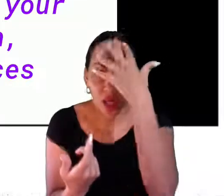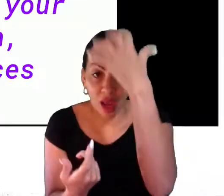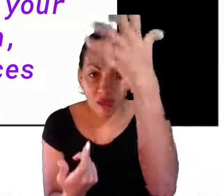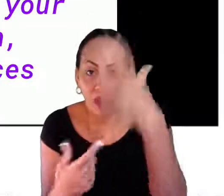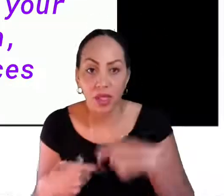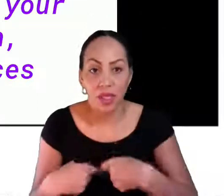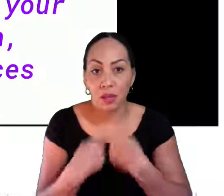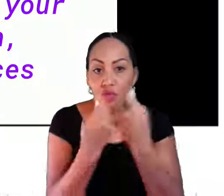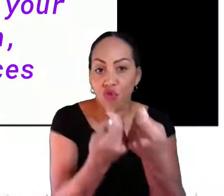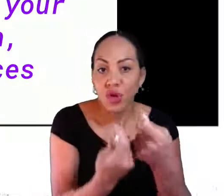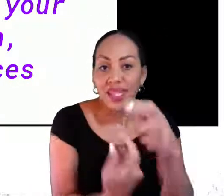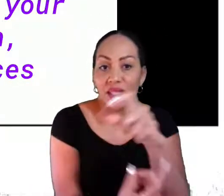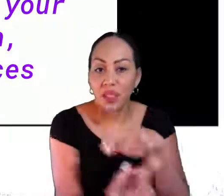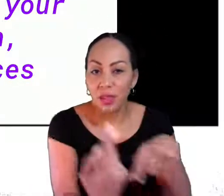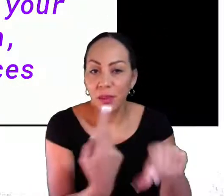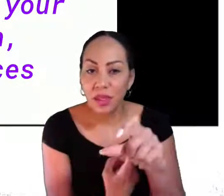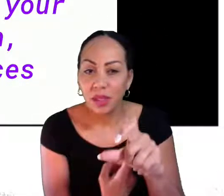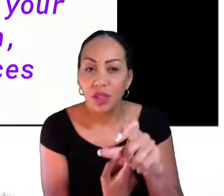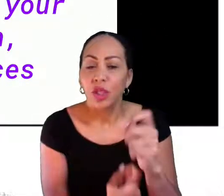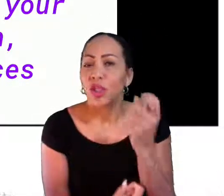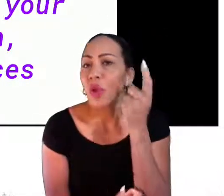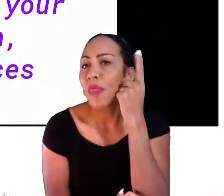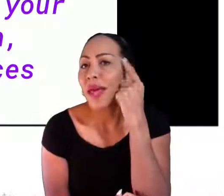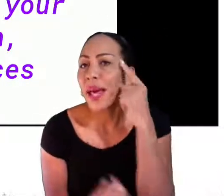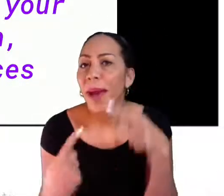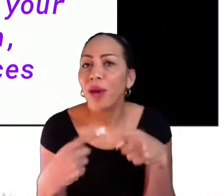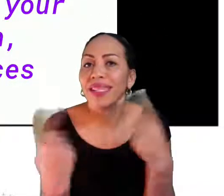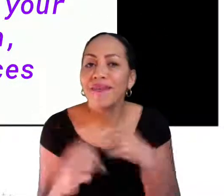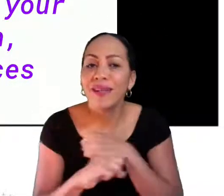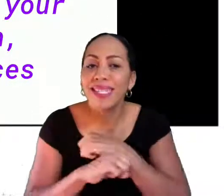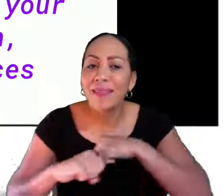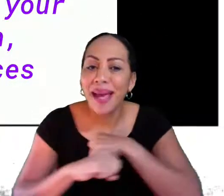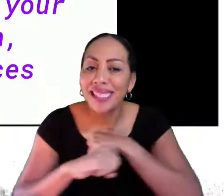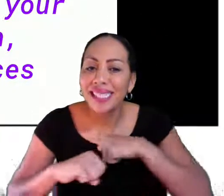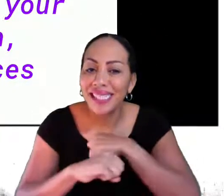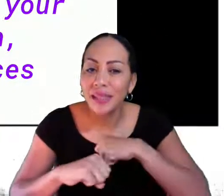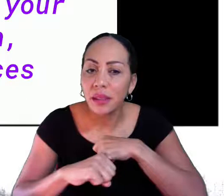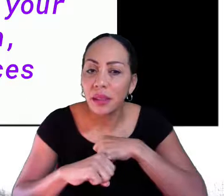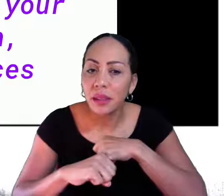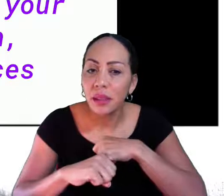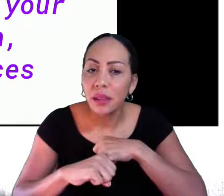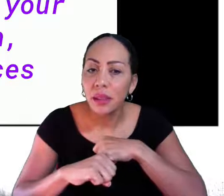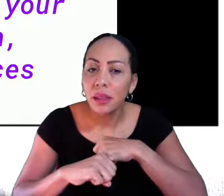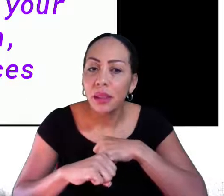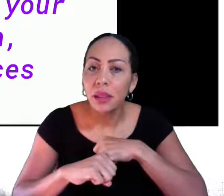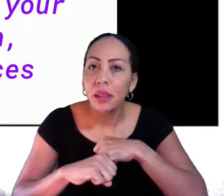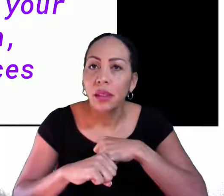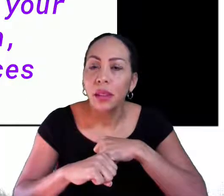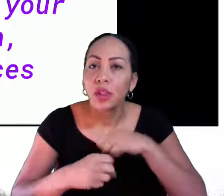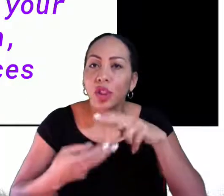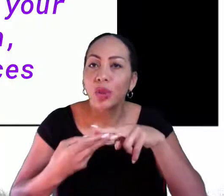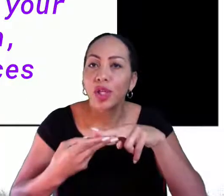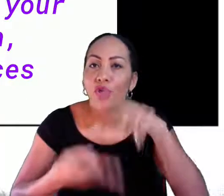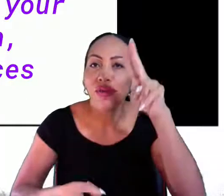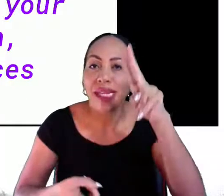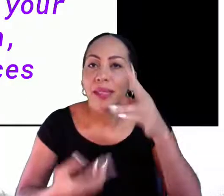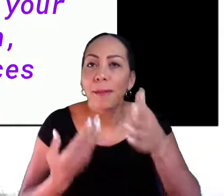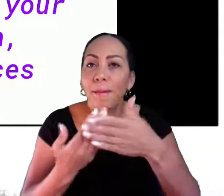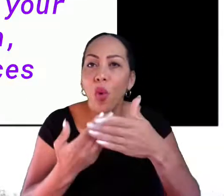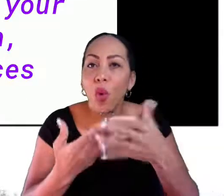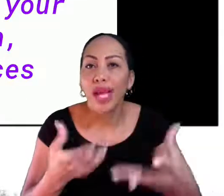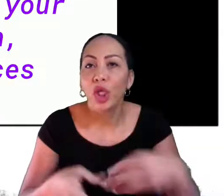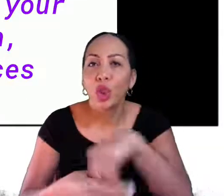different elements and spaces within your projects where you can try and increase inclusive practice.